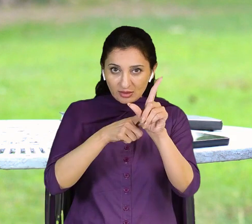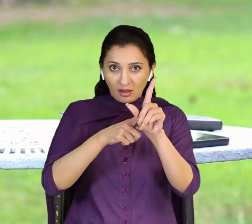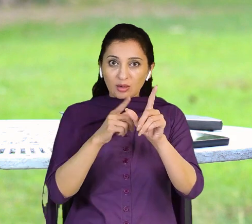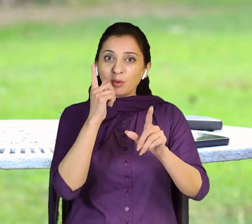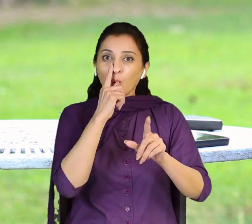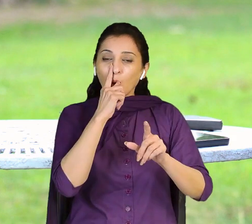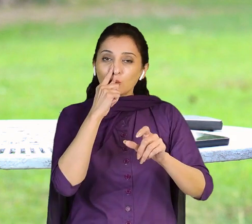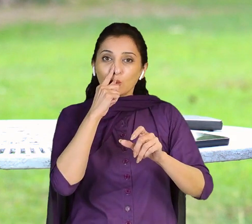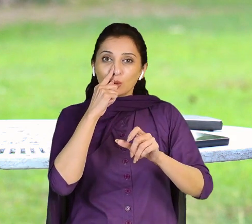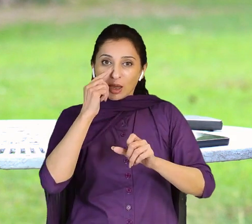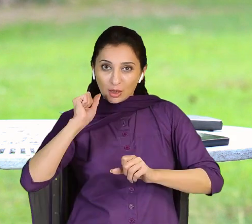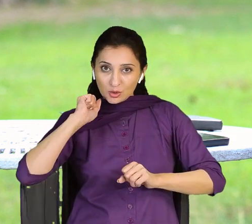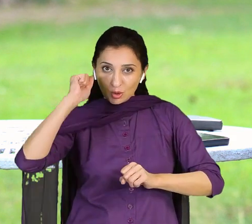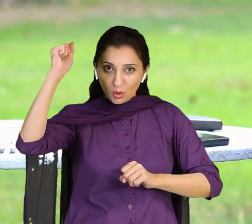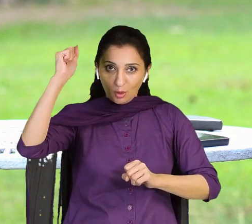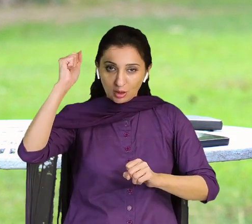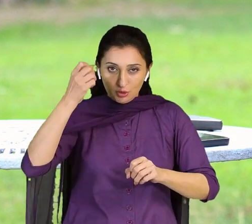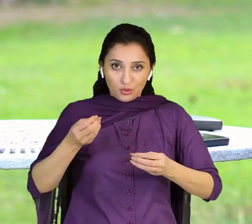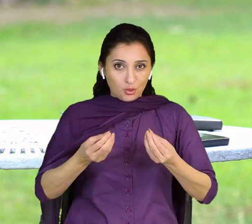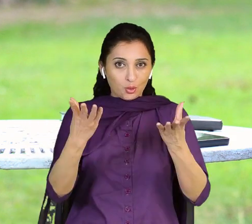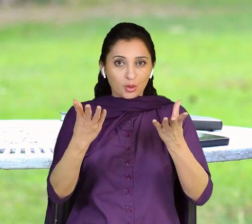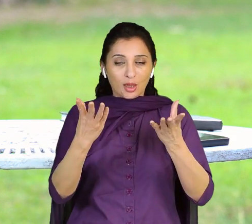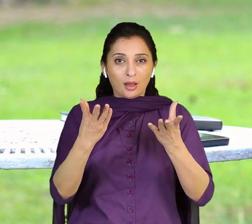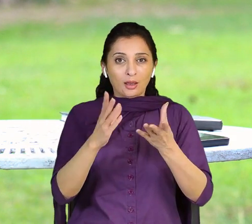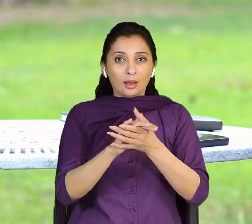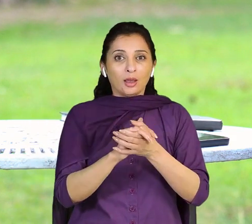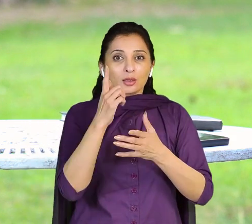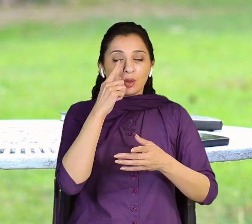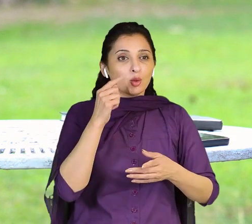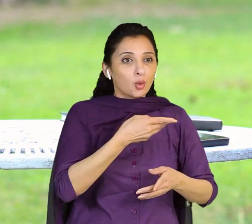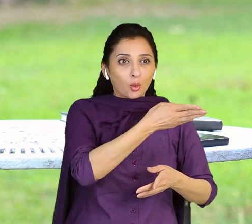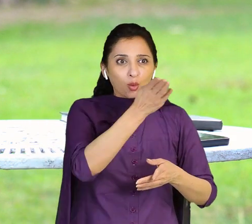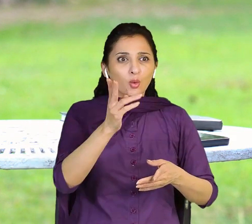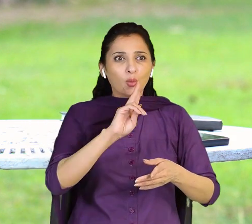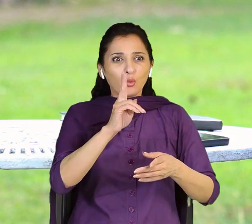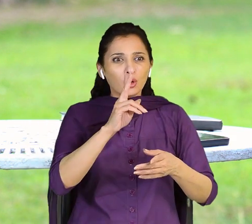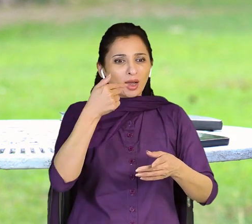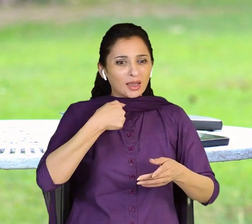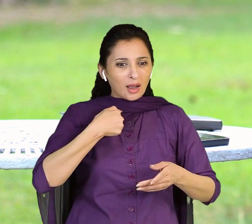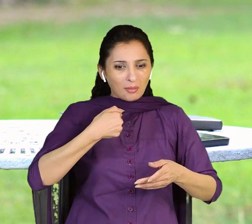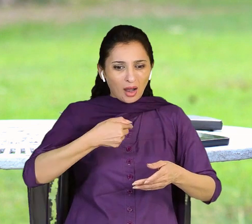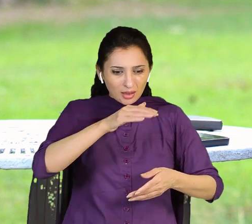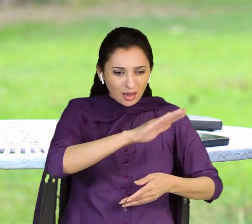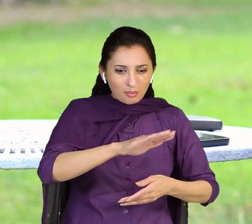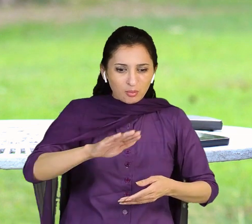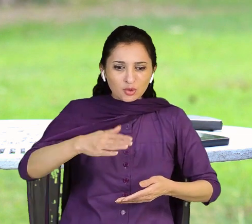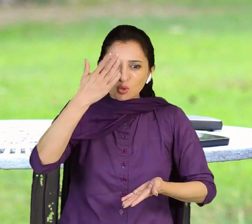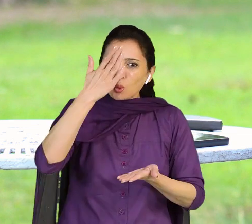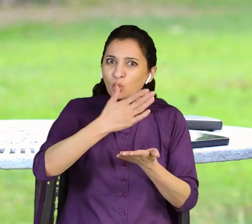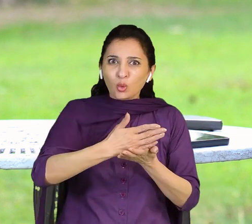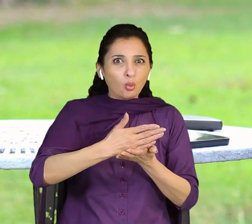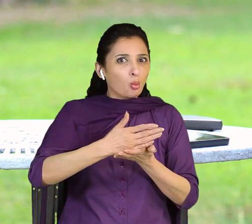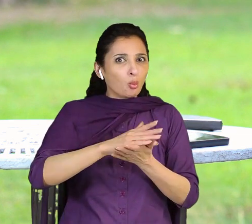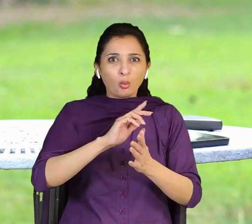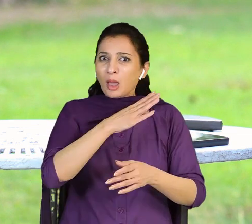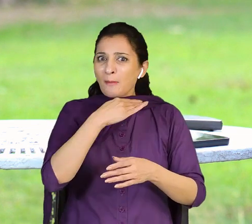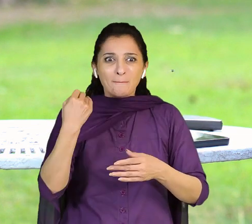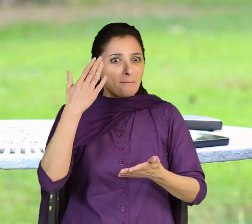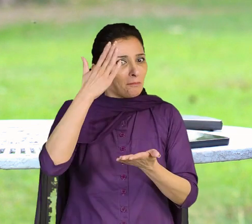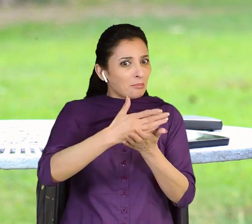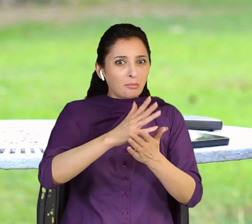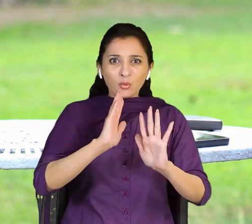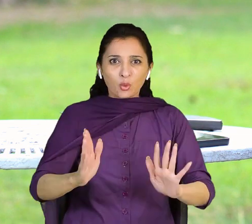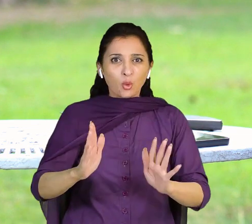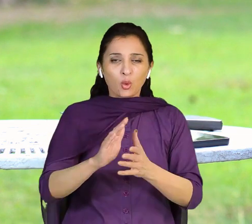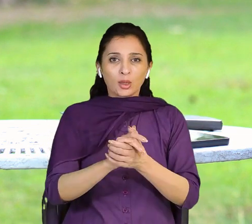1970s, women started a slogan where they wanted to stop people from killing their children, because so many